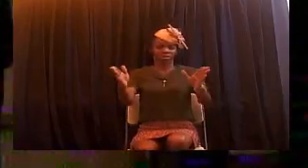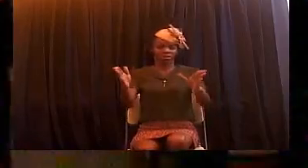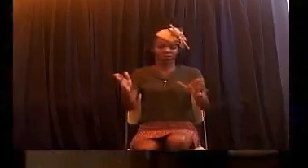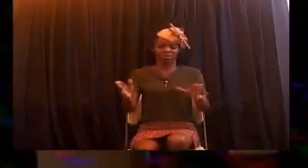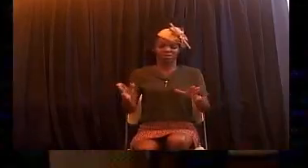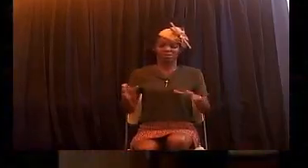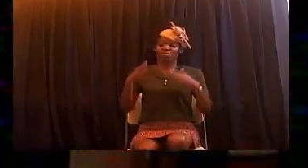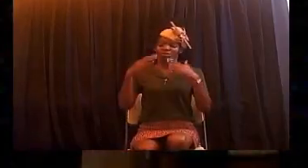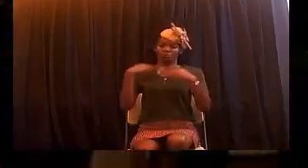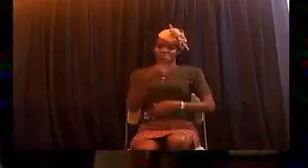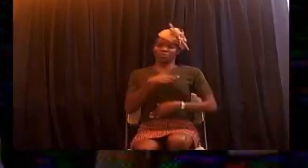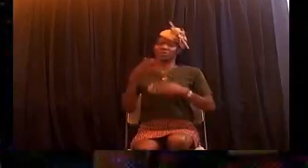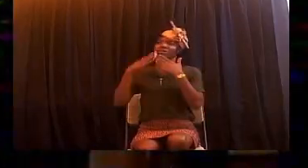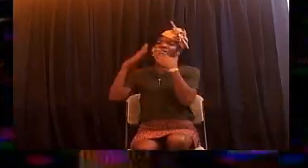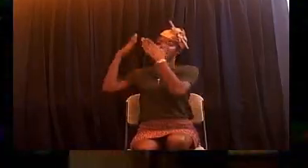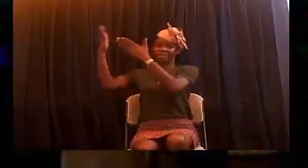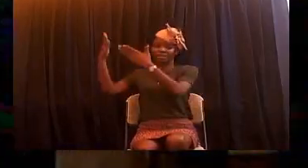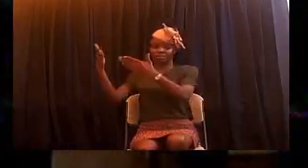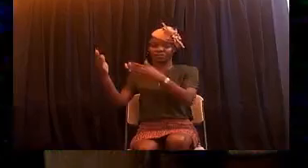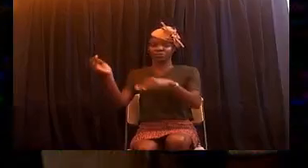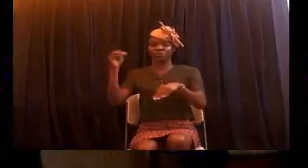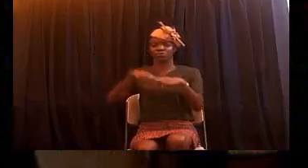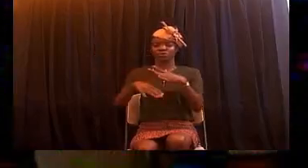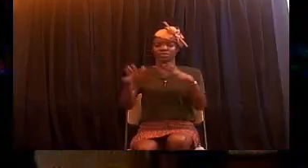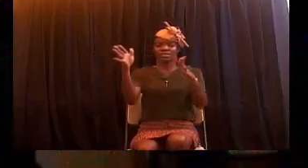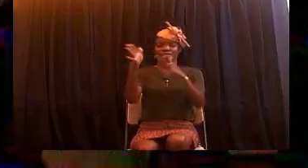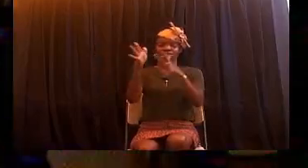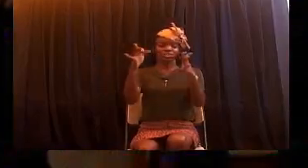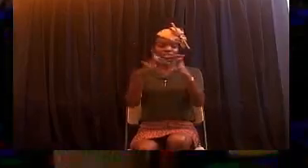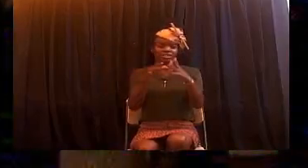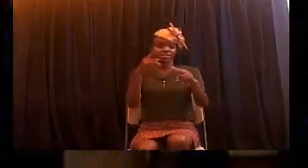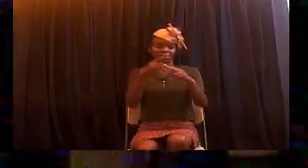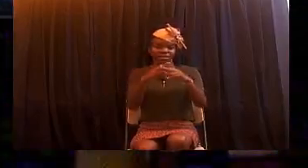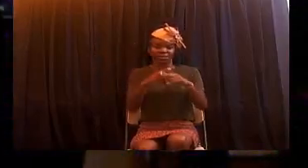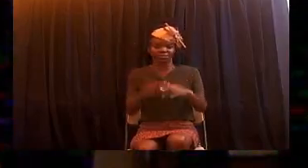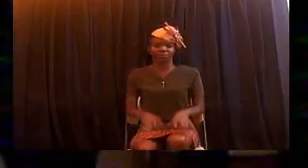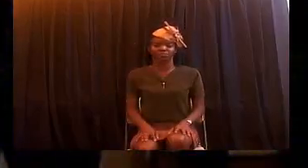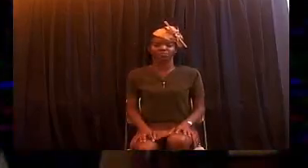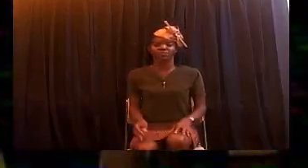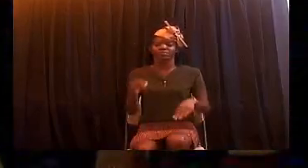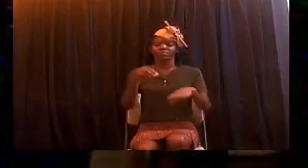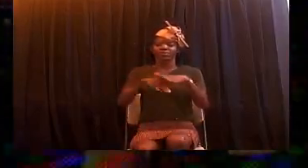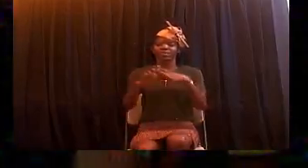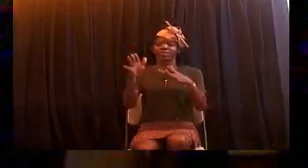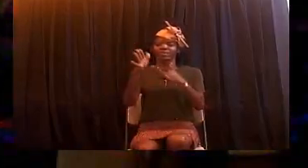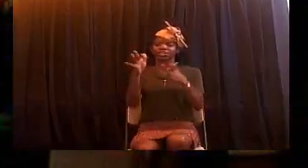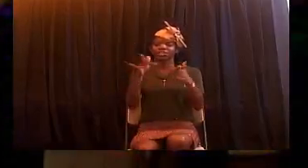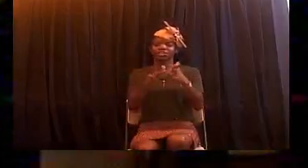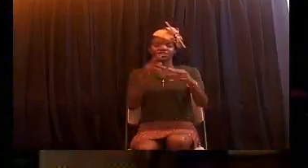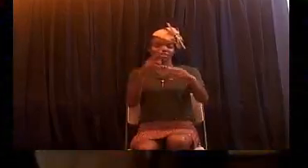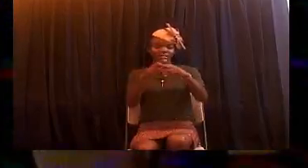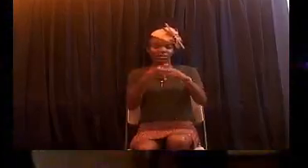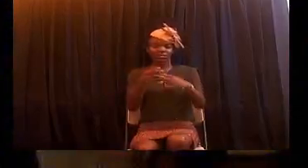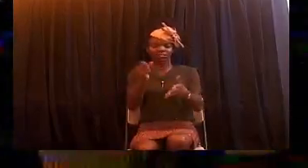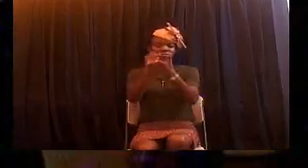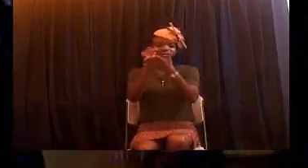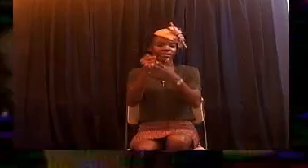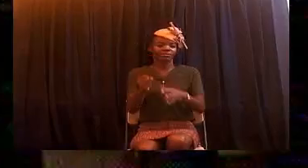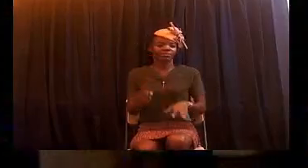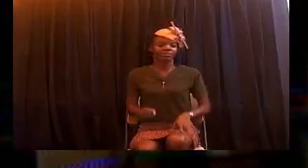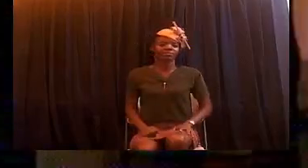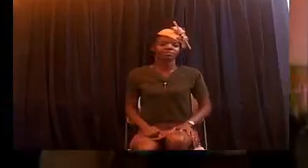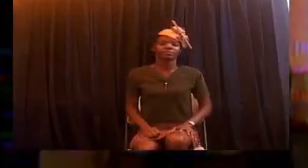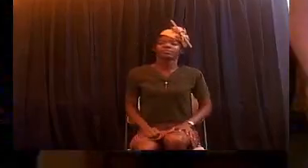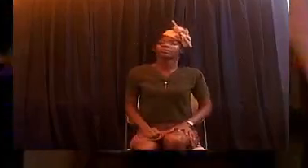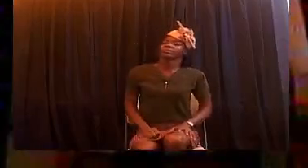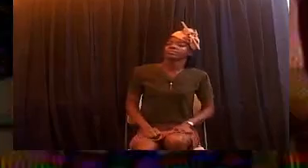We magnify you in Jesus' name. In Jesus' name, amen and